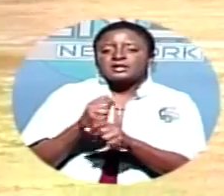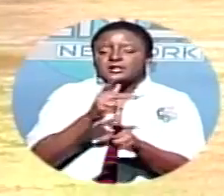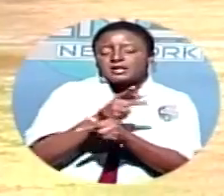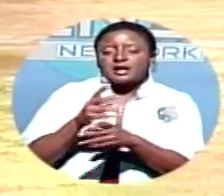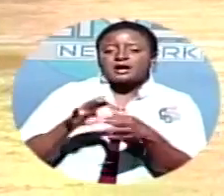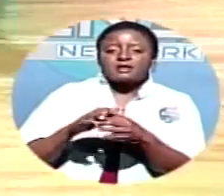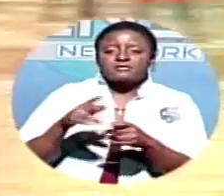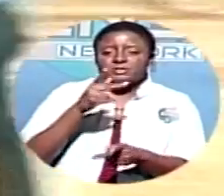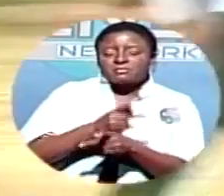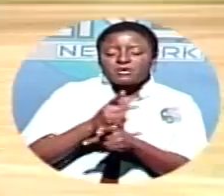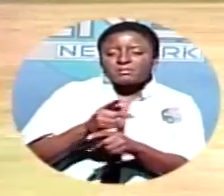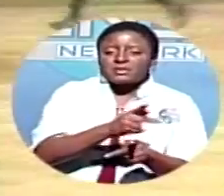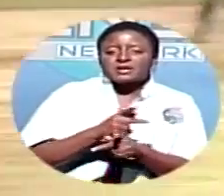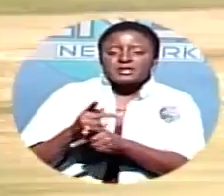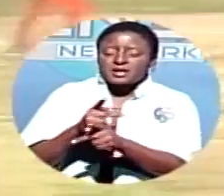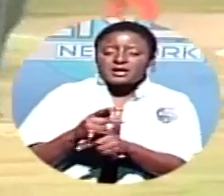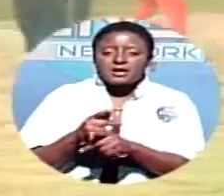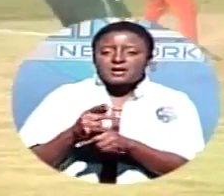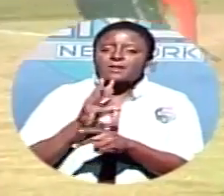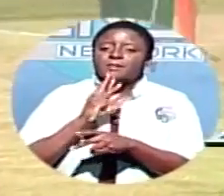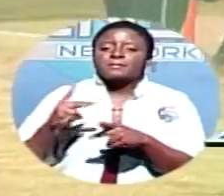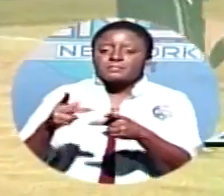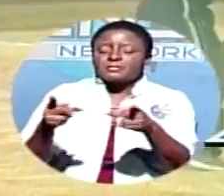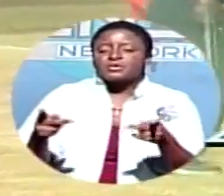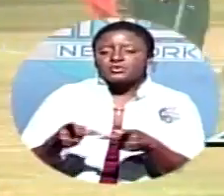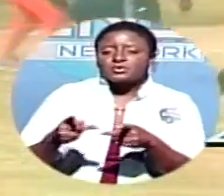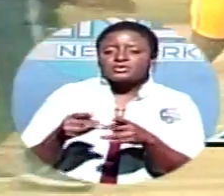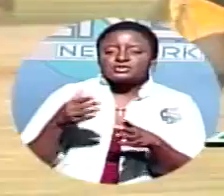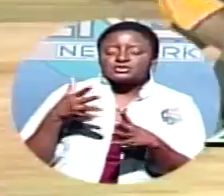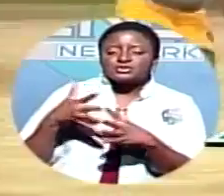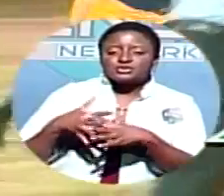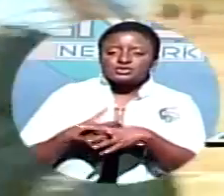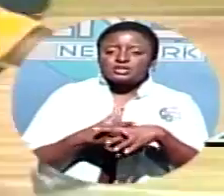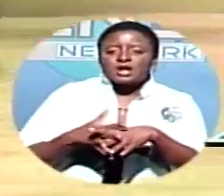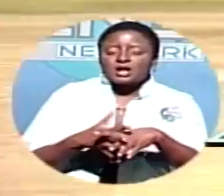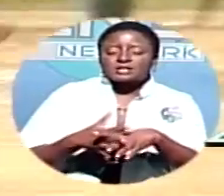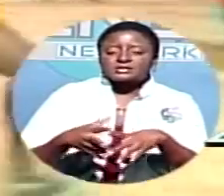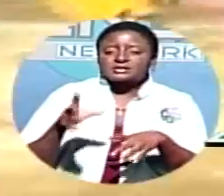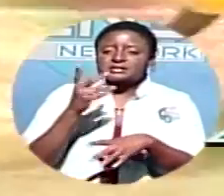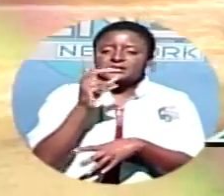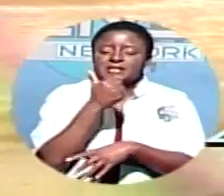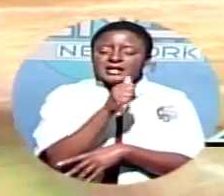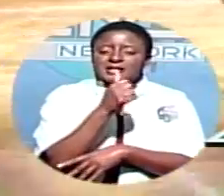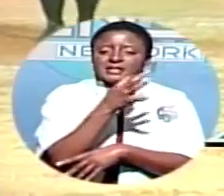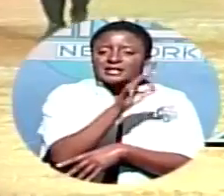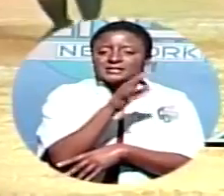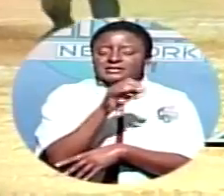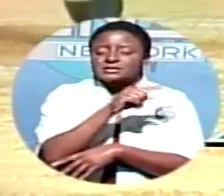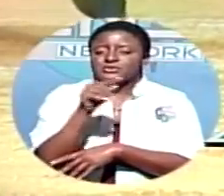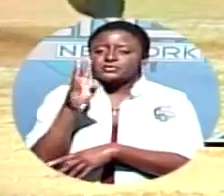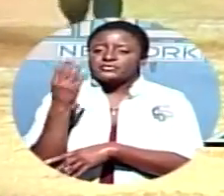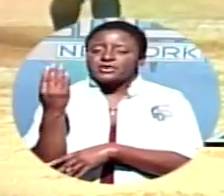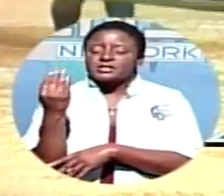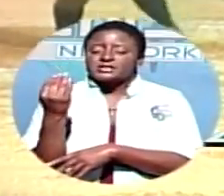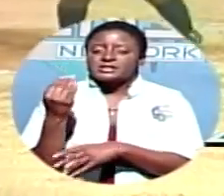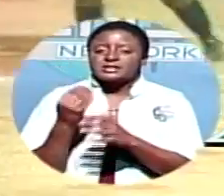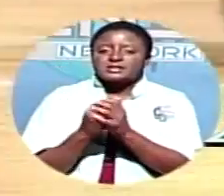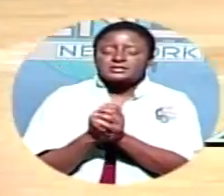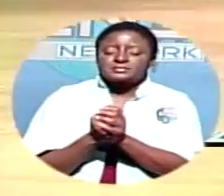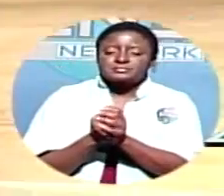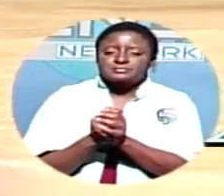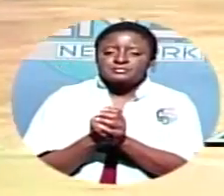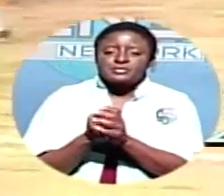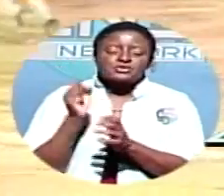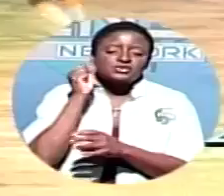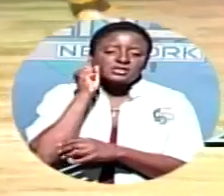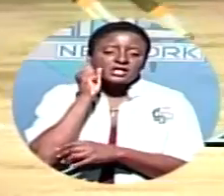Pool Sharks in the ladies' opener 19-14. Desiree Coakley picking up the win before leaving the game in the sixth inning with an injury.